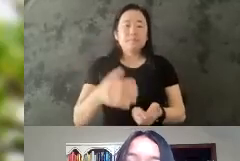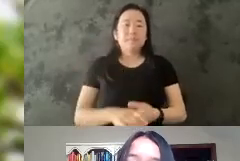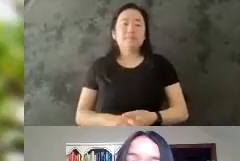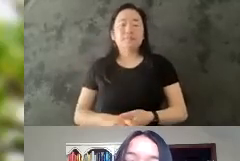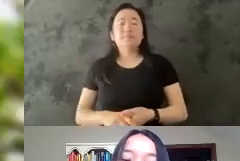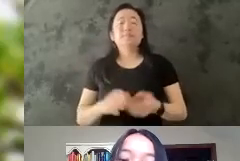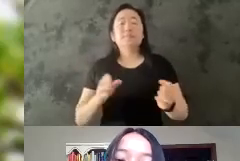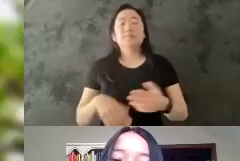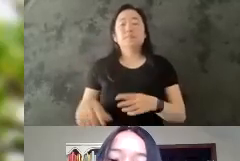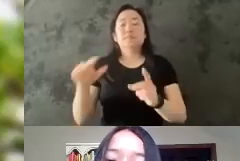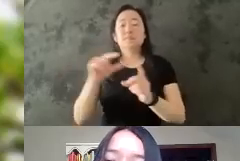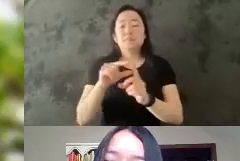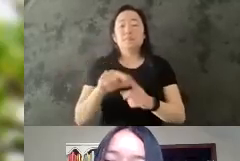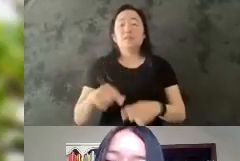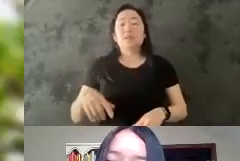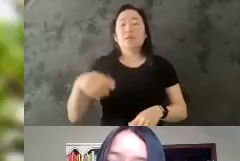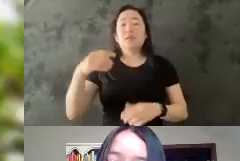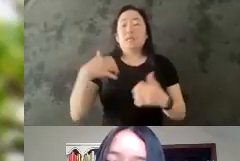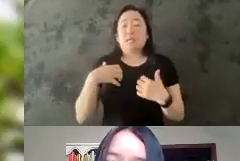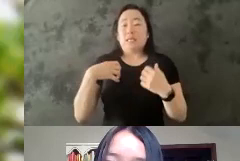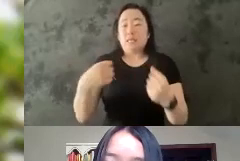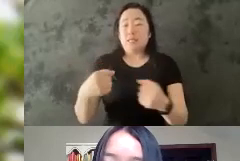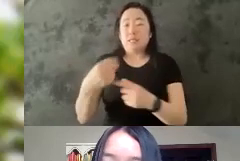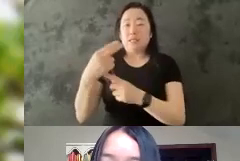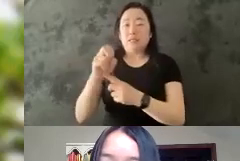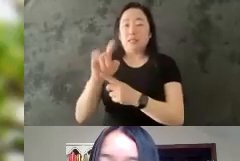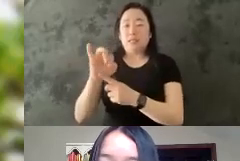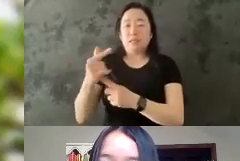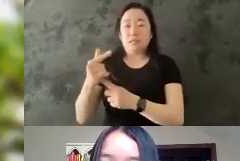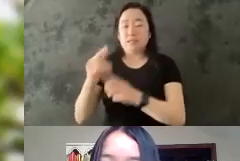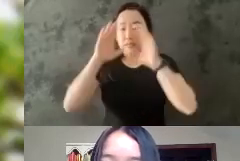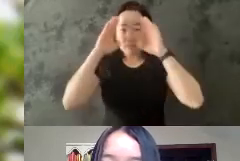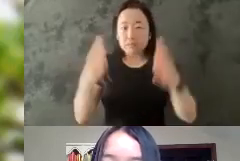heard of the term healing-centered engagement?